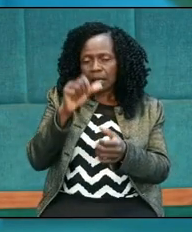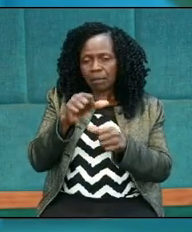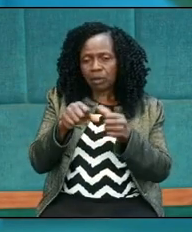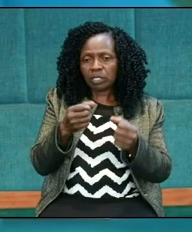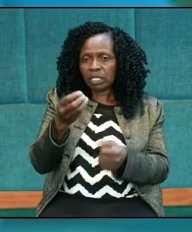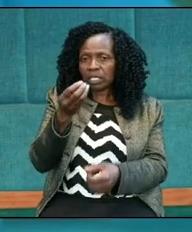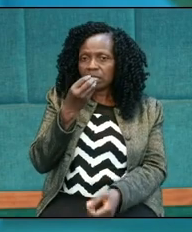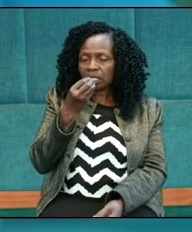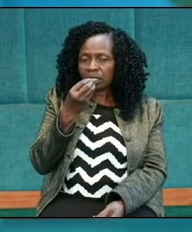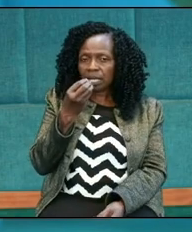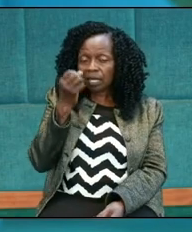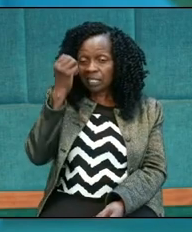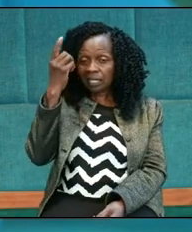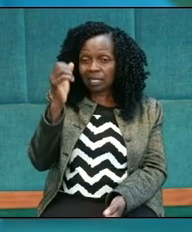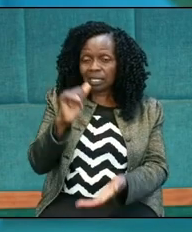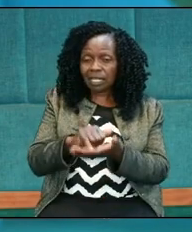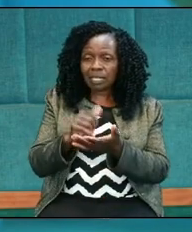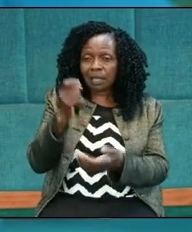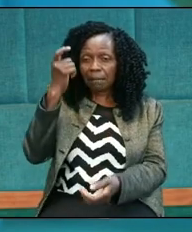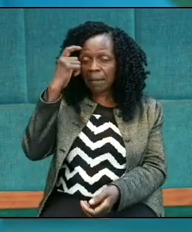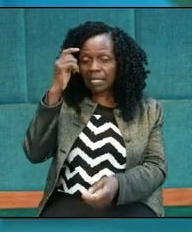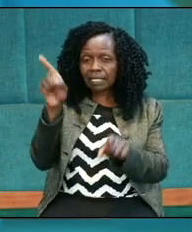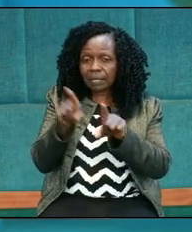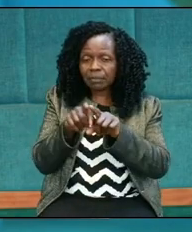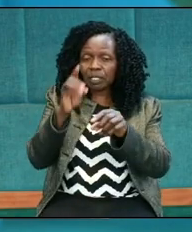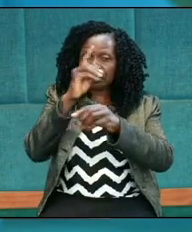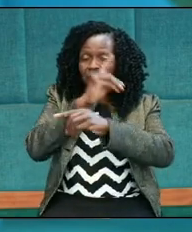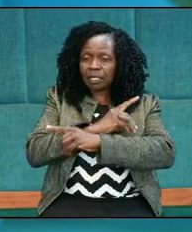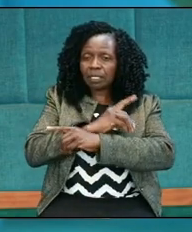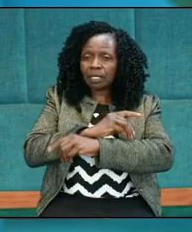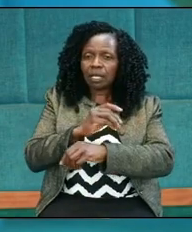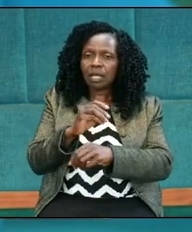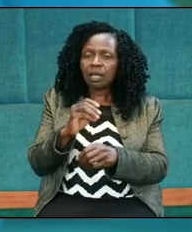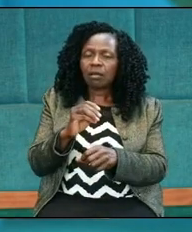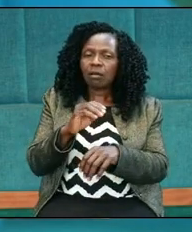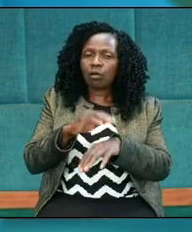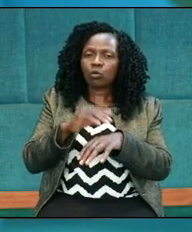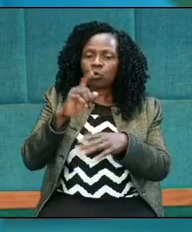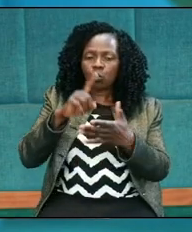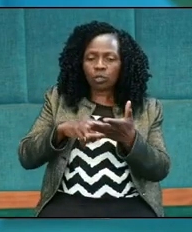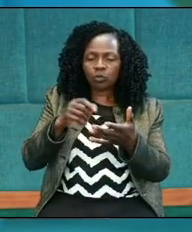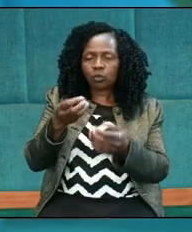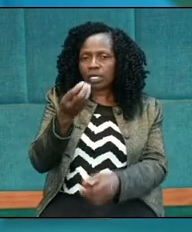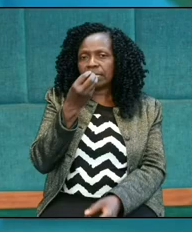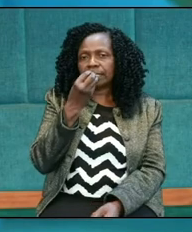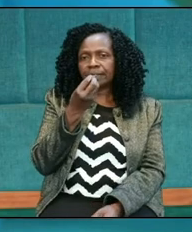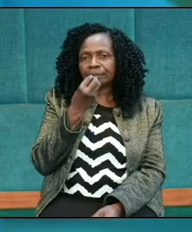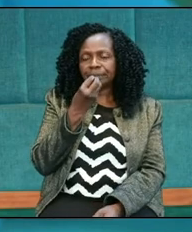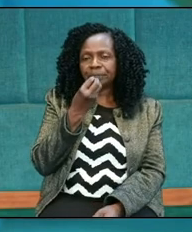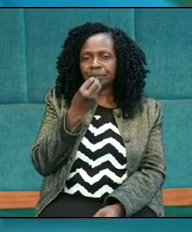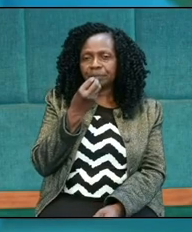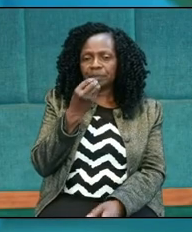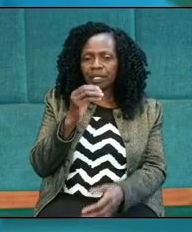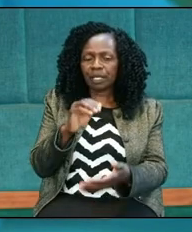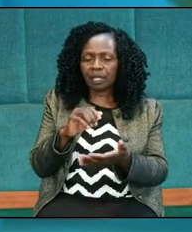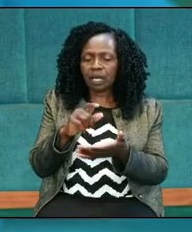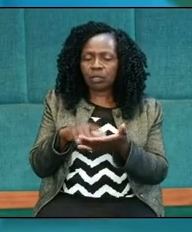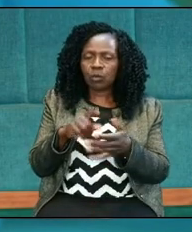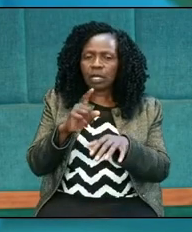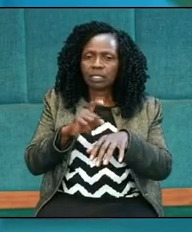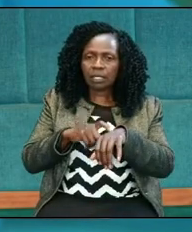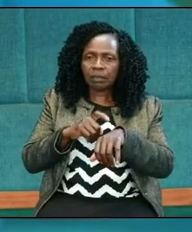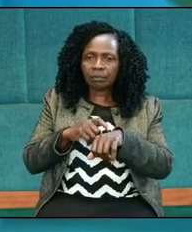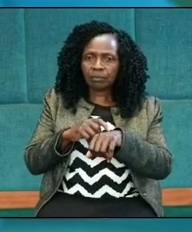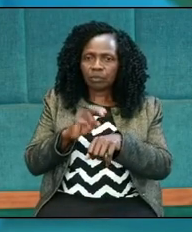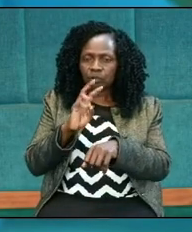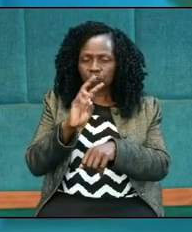the mind is also going to depend so much on what you are eating. And at one time, when we were looking at